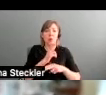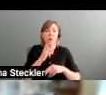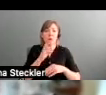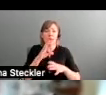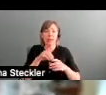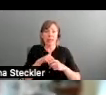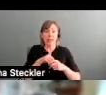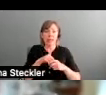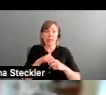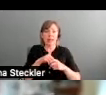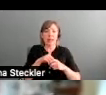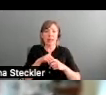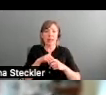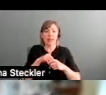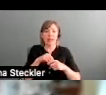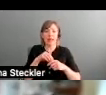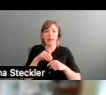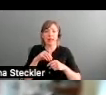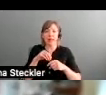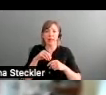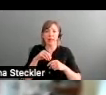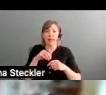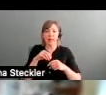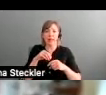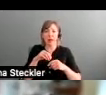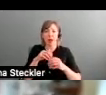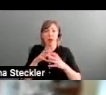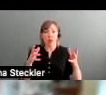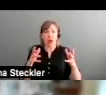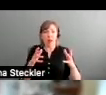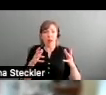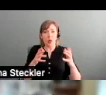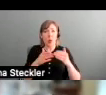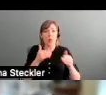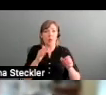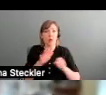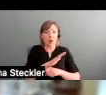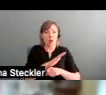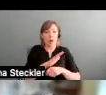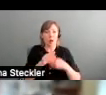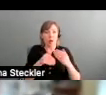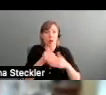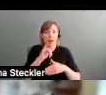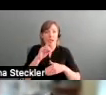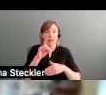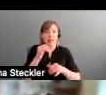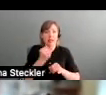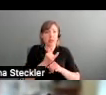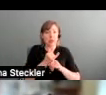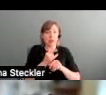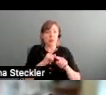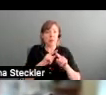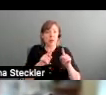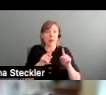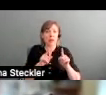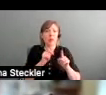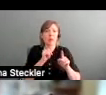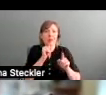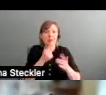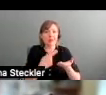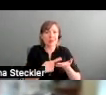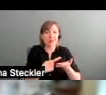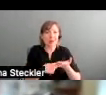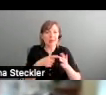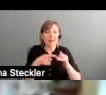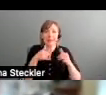in a lot, if not all, IDD institutions. But they were never discussed, and they're still not